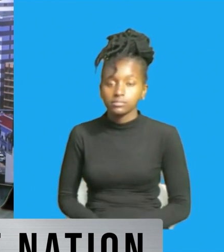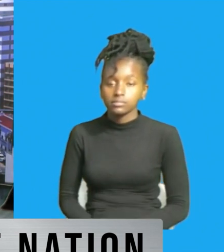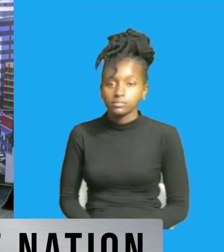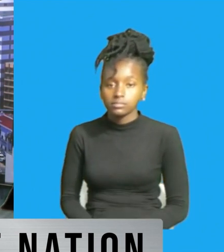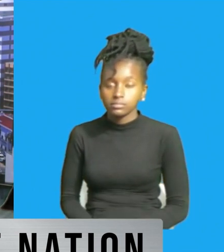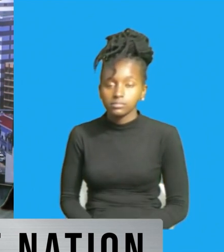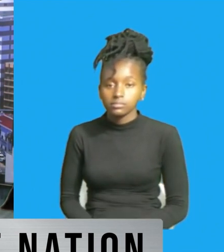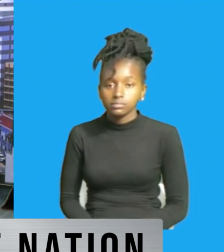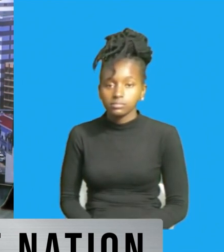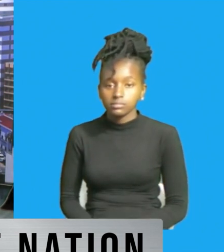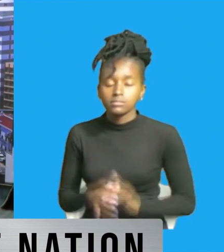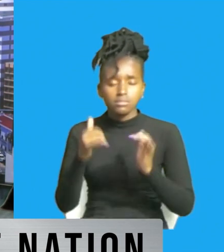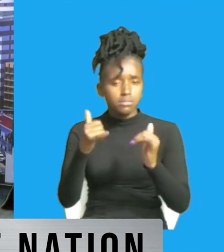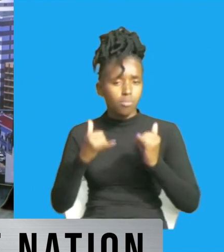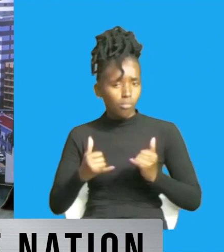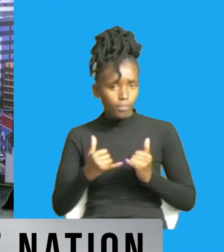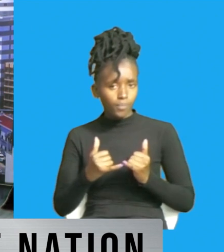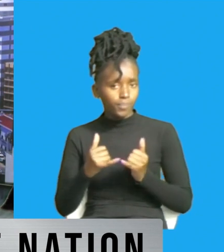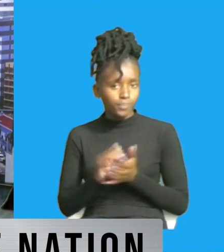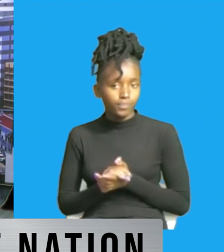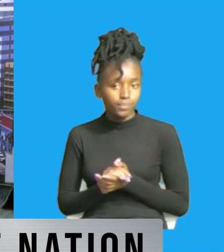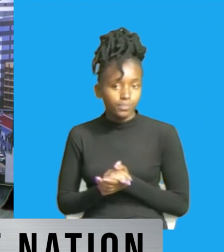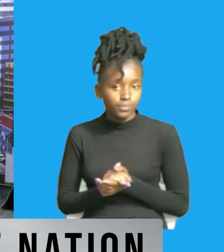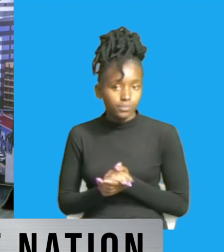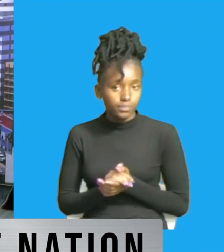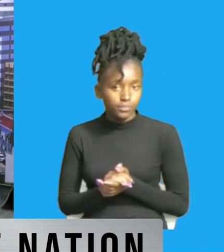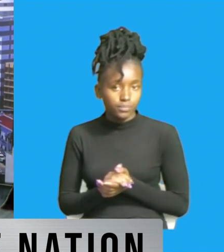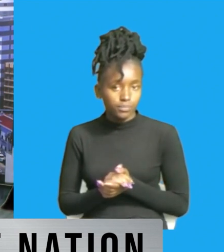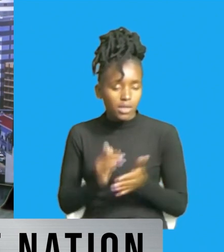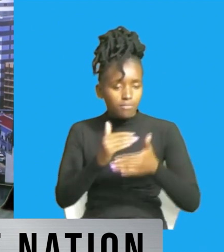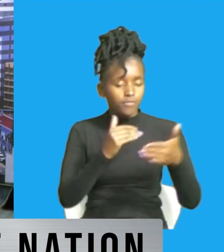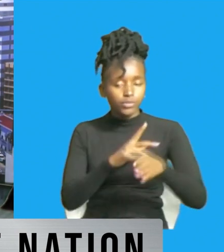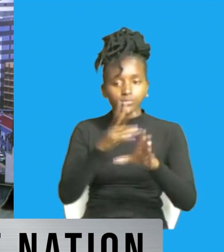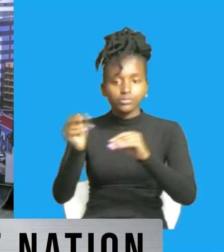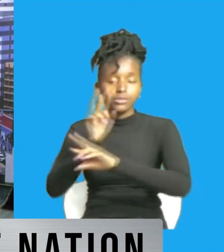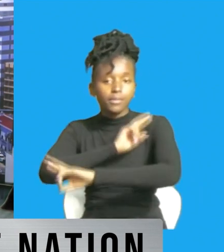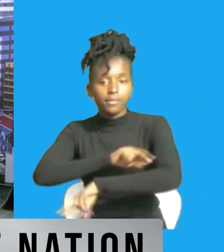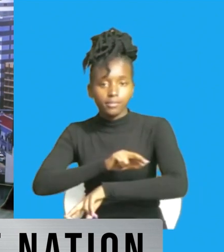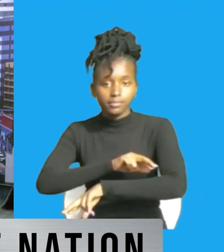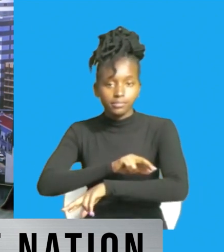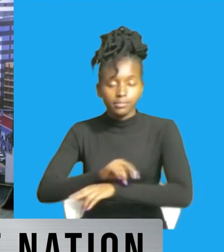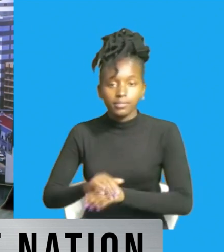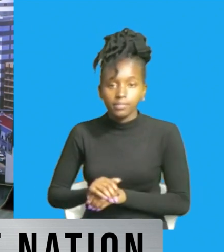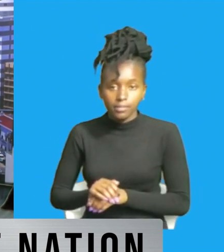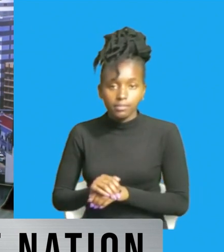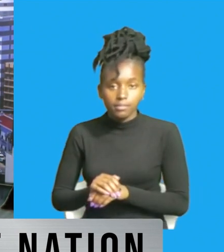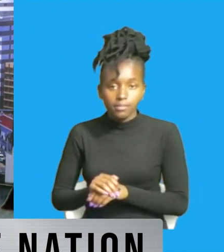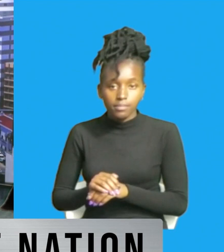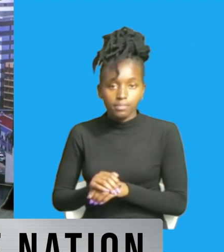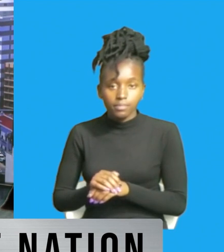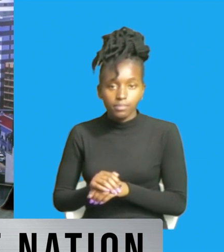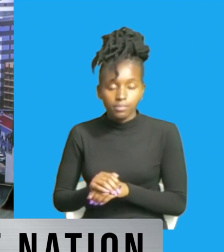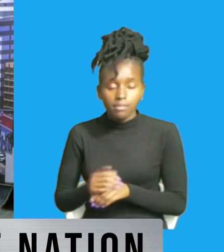Now, Nicholas, just before we went for the break, we were talking about